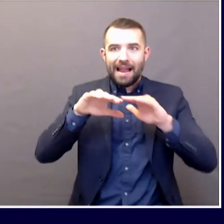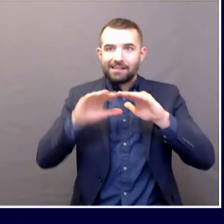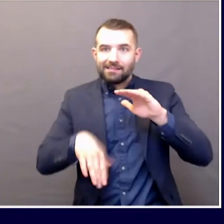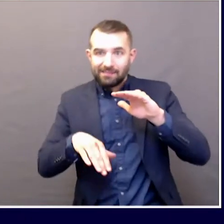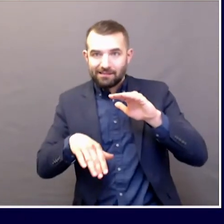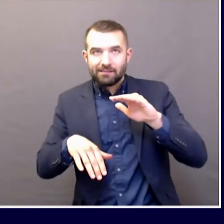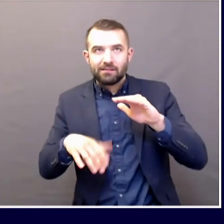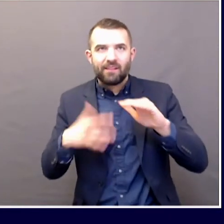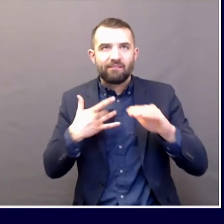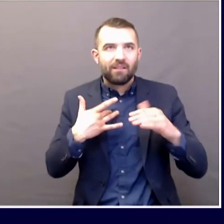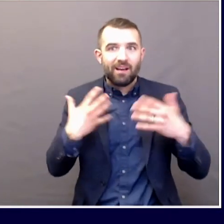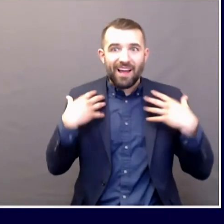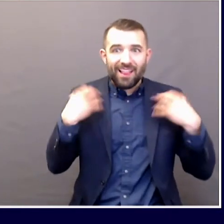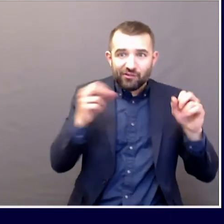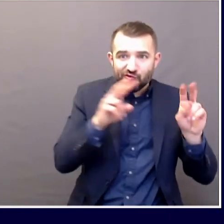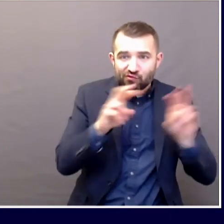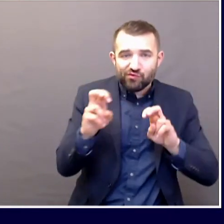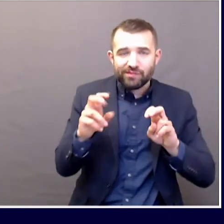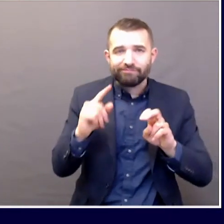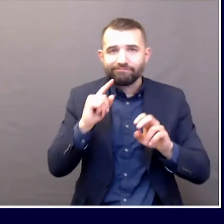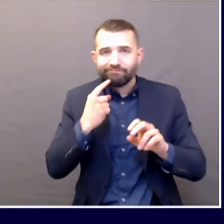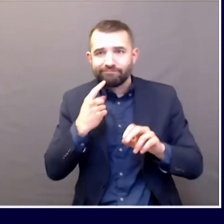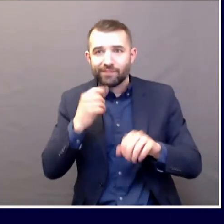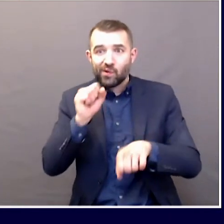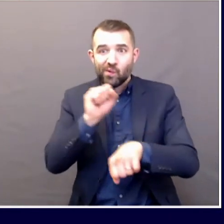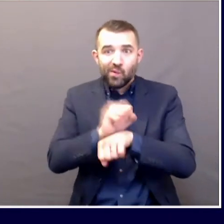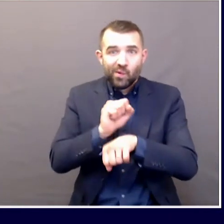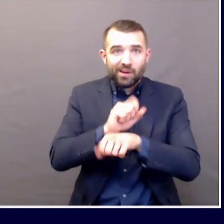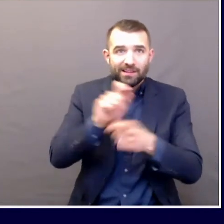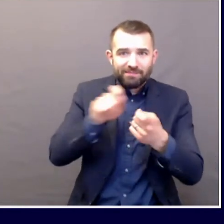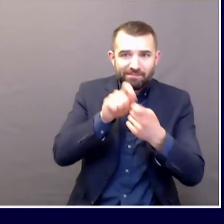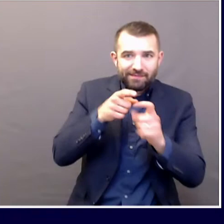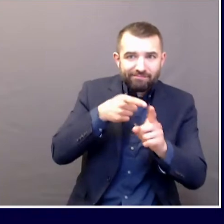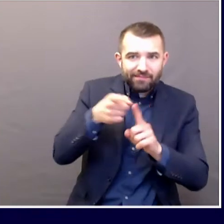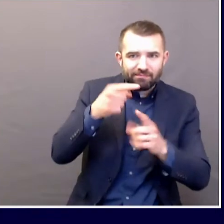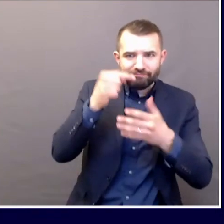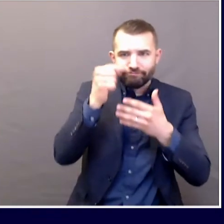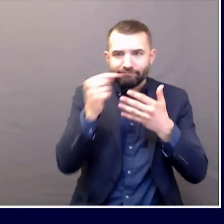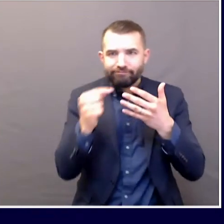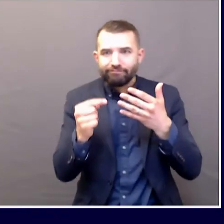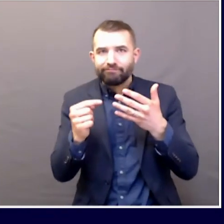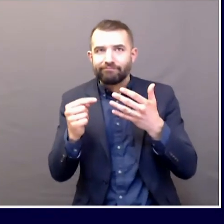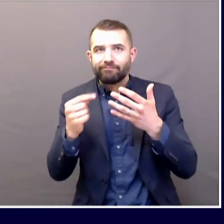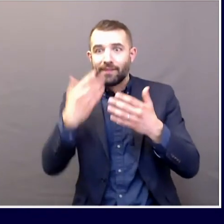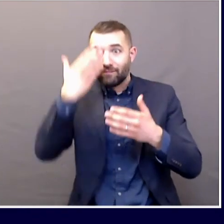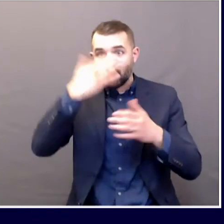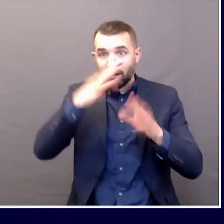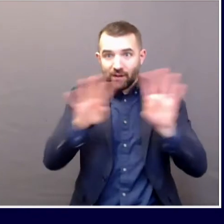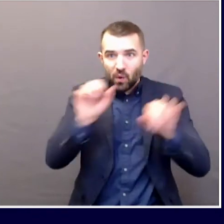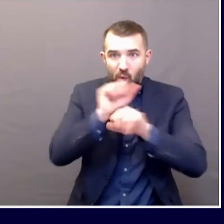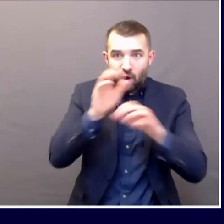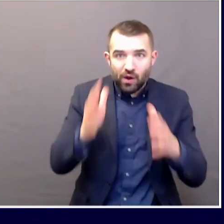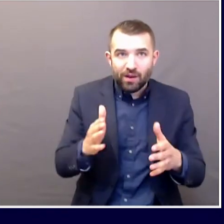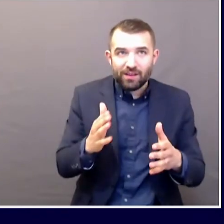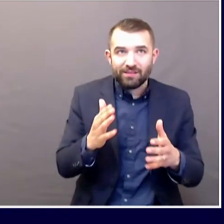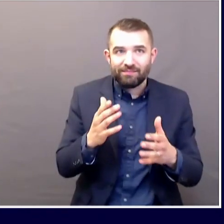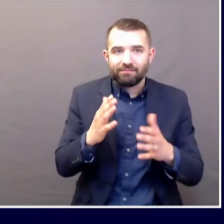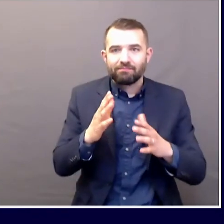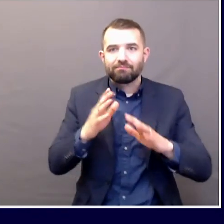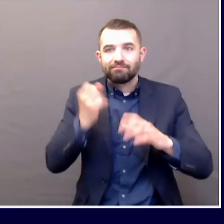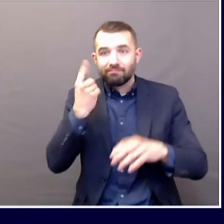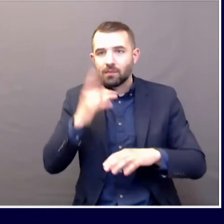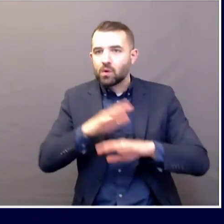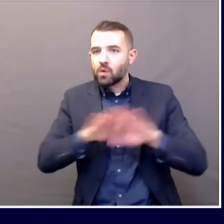for them to get a vaccine as well, but they are not yet eligible. So those people cannot call Cross Insurance Center today to get those